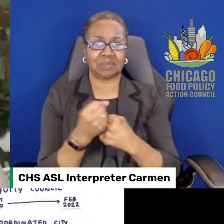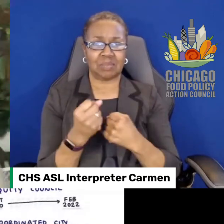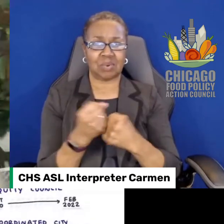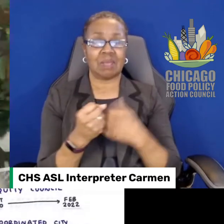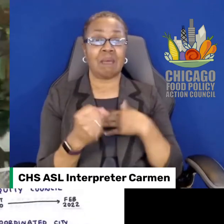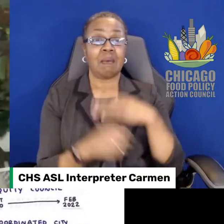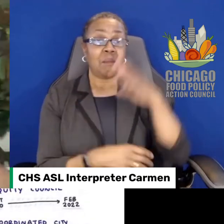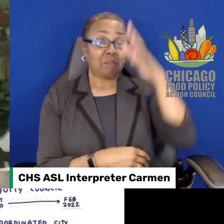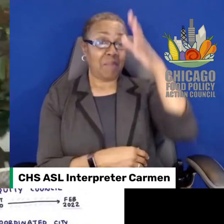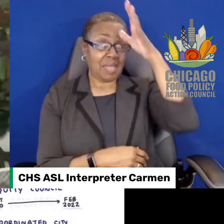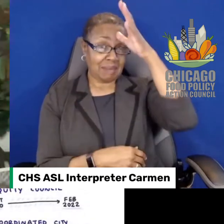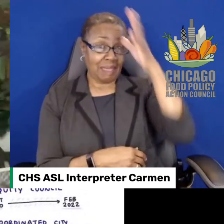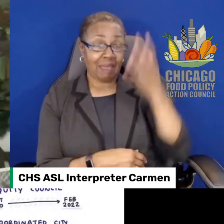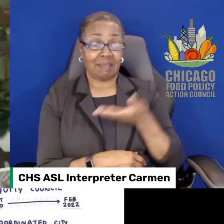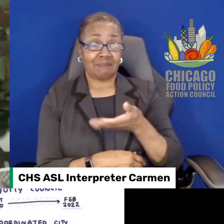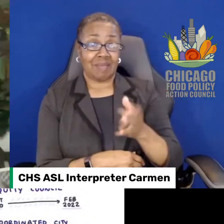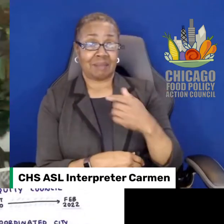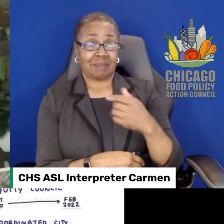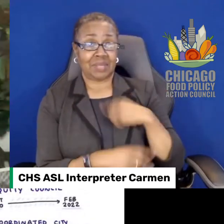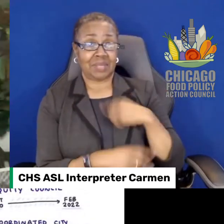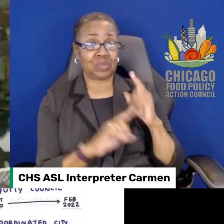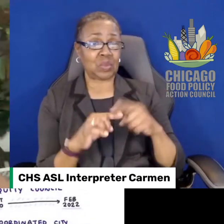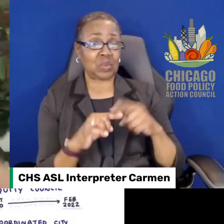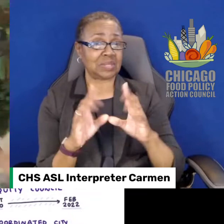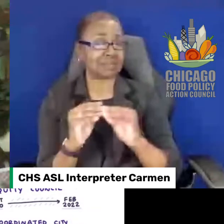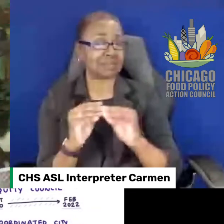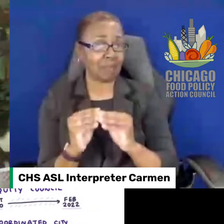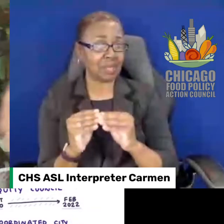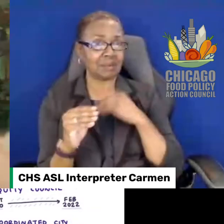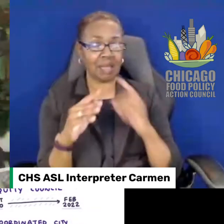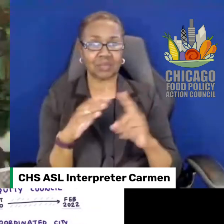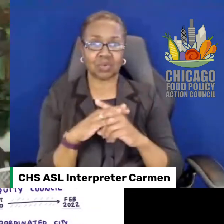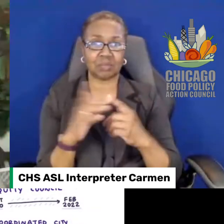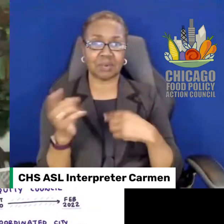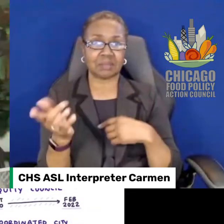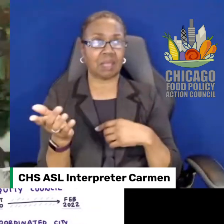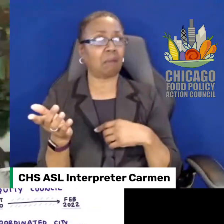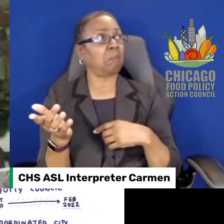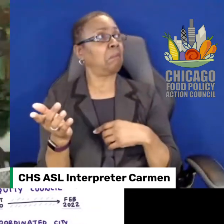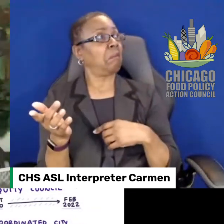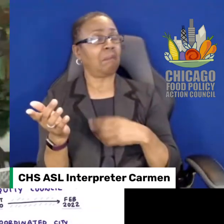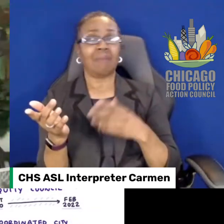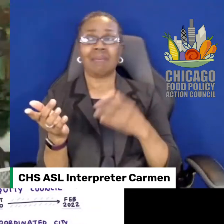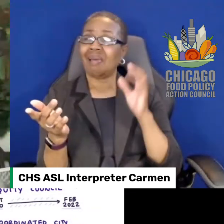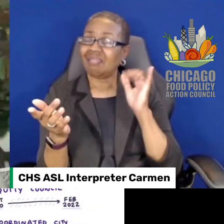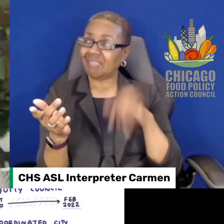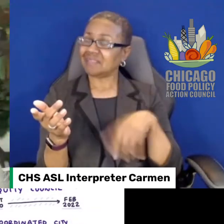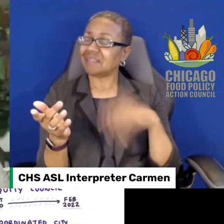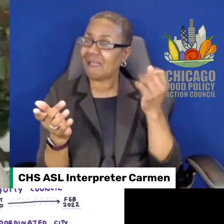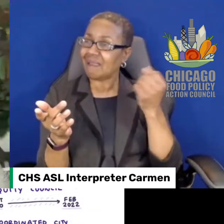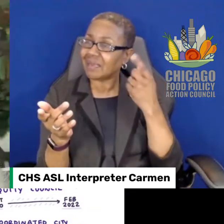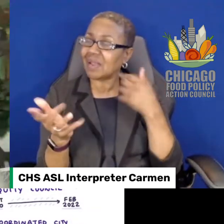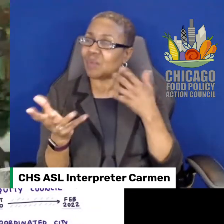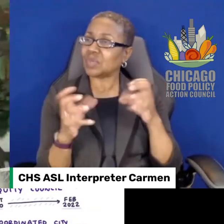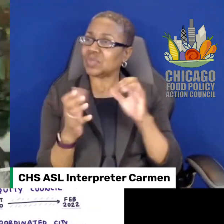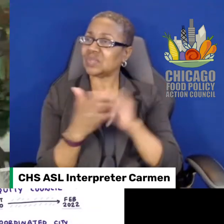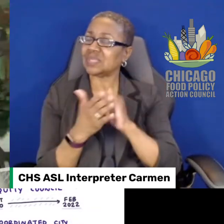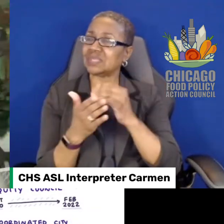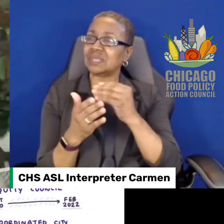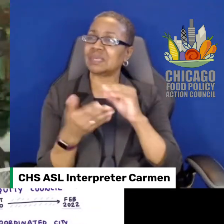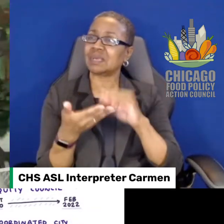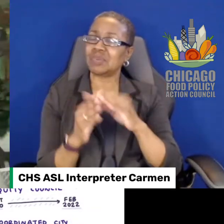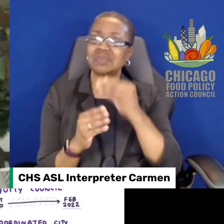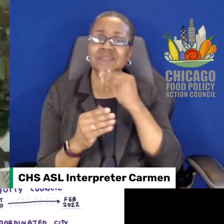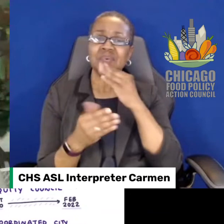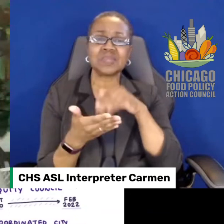me to the summit. And I showed up and was like, oh yeah, this is exactly, I get it. I want to do community food center work, and open the